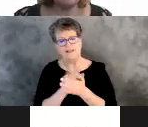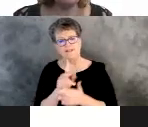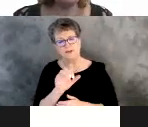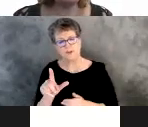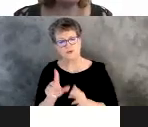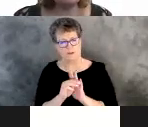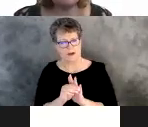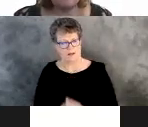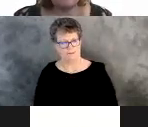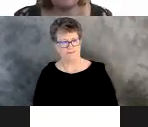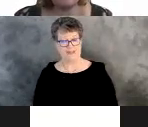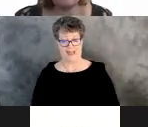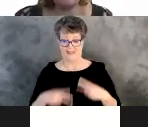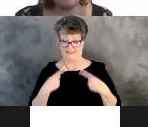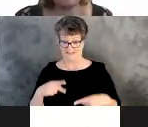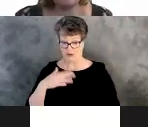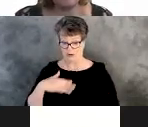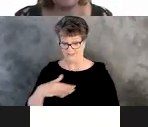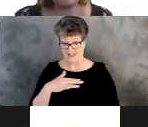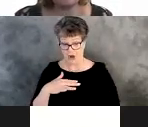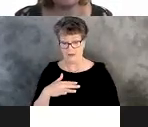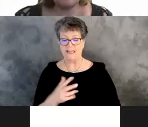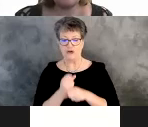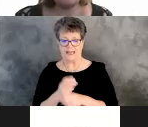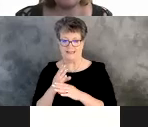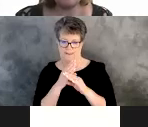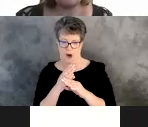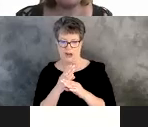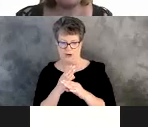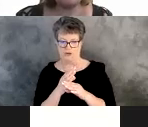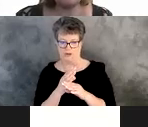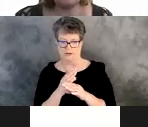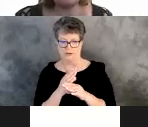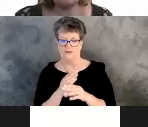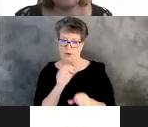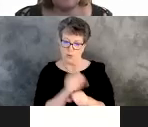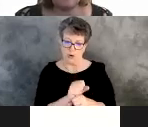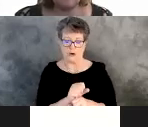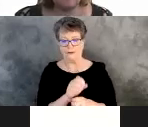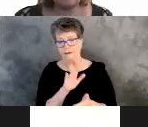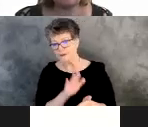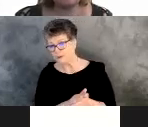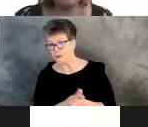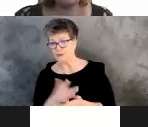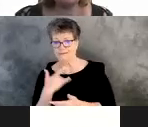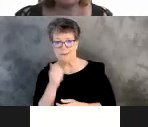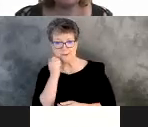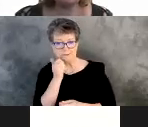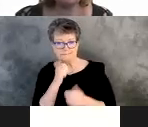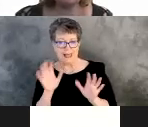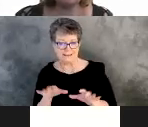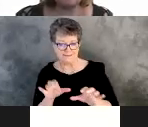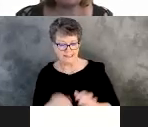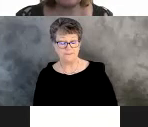that the physical environment is what creates the barriers to work, school, or typical daily activities. So when